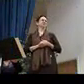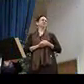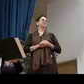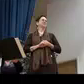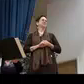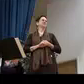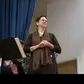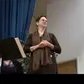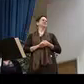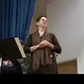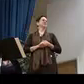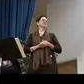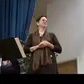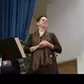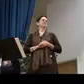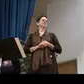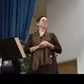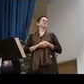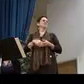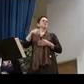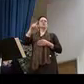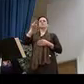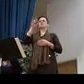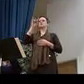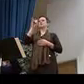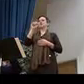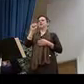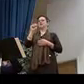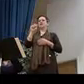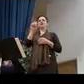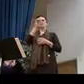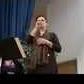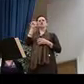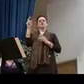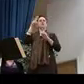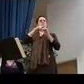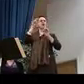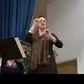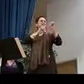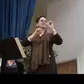Priscilla Ajour, Associate of Applied Science, Business Administration Management.